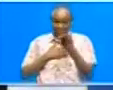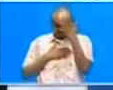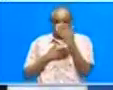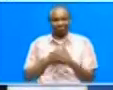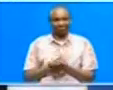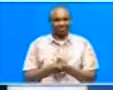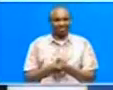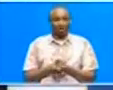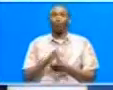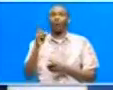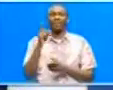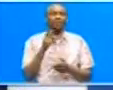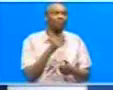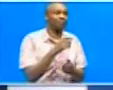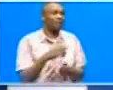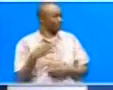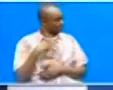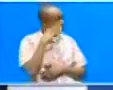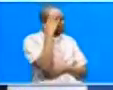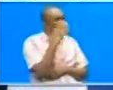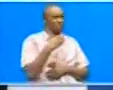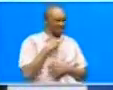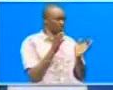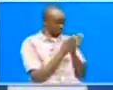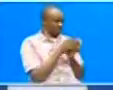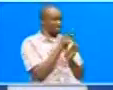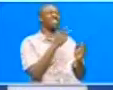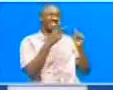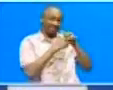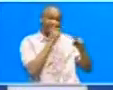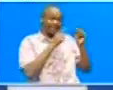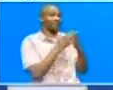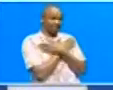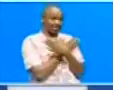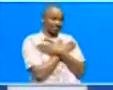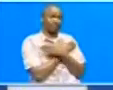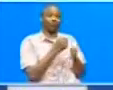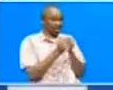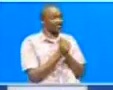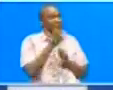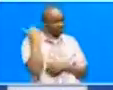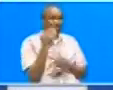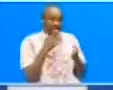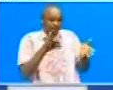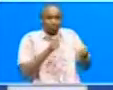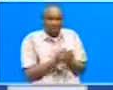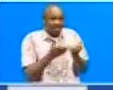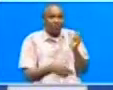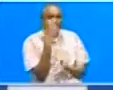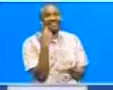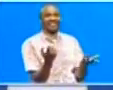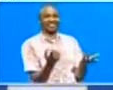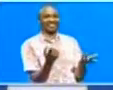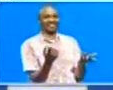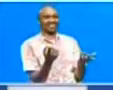There's one more thing, actually. Yeah. People don't know that Jamal and I have been friends for about 7 years now. Oh, really? Yes. Welcome. The presenter. Oh, so this is really awesome. Good. What a great